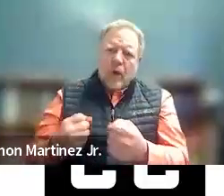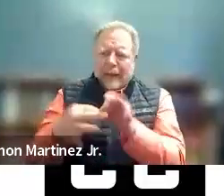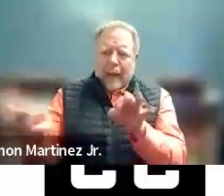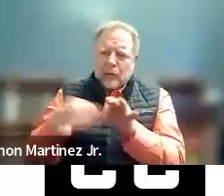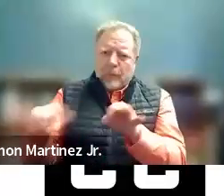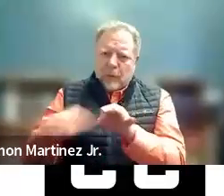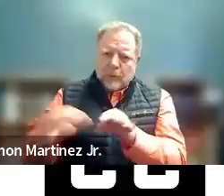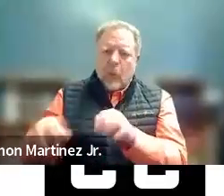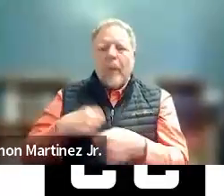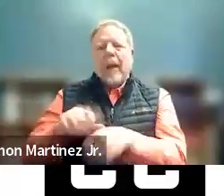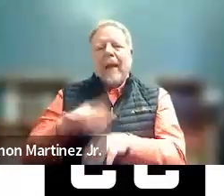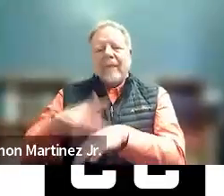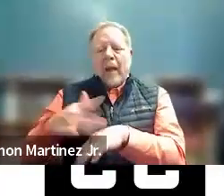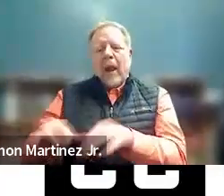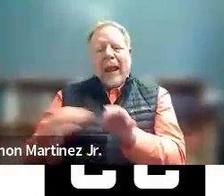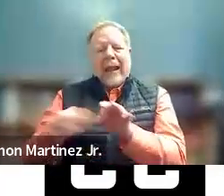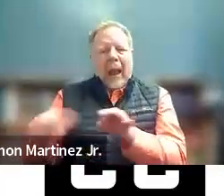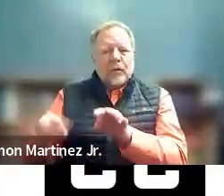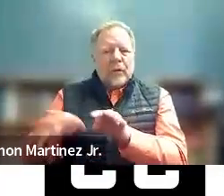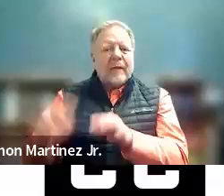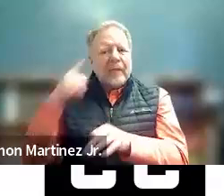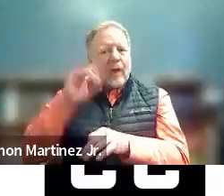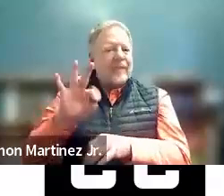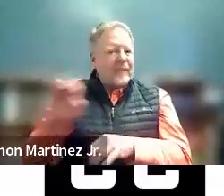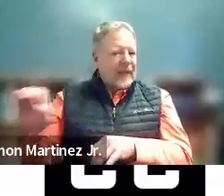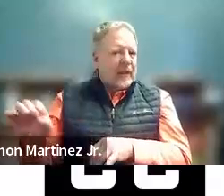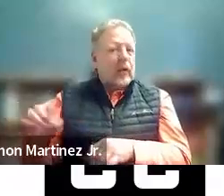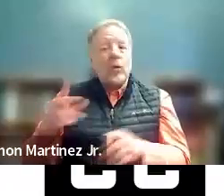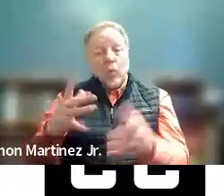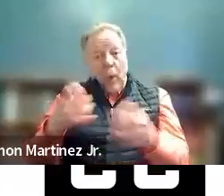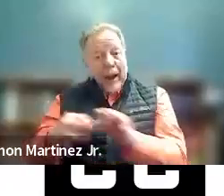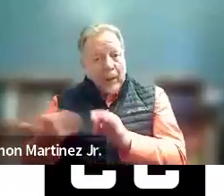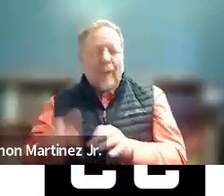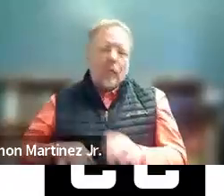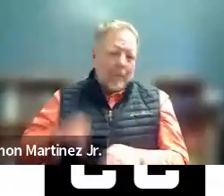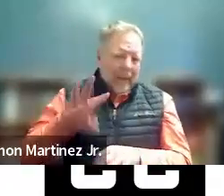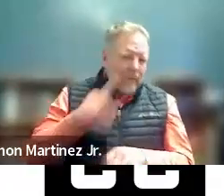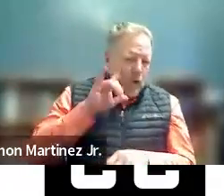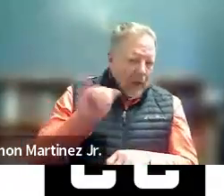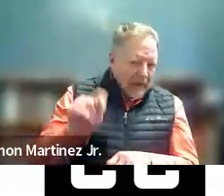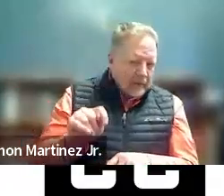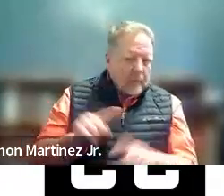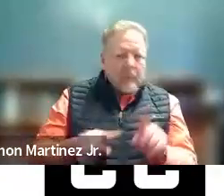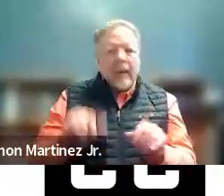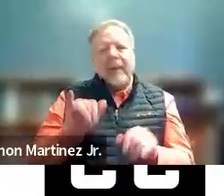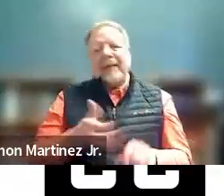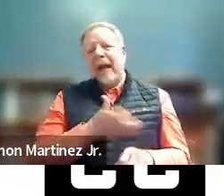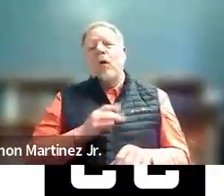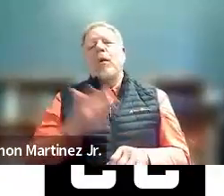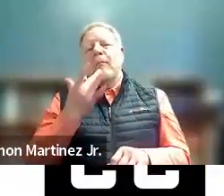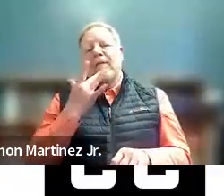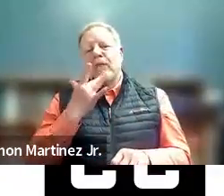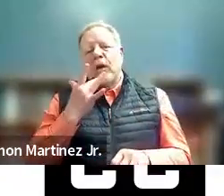we make available captioning for a fee. People have to pay for it, but that's our preferred